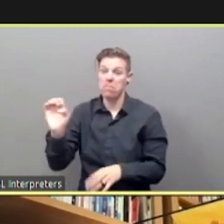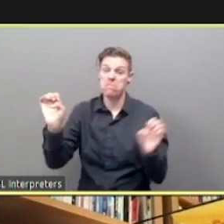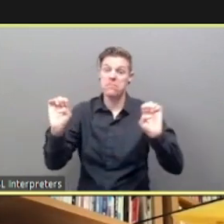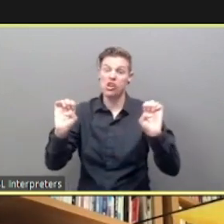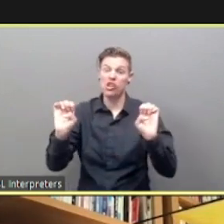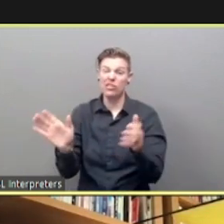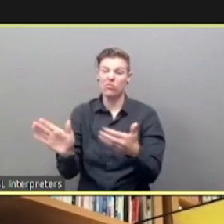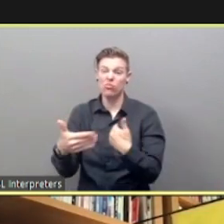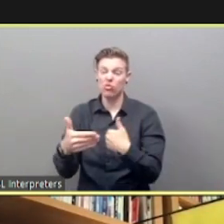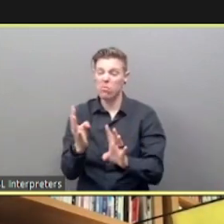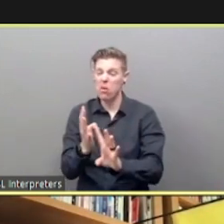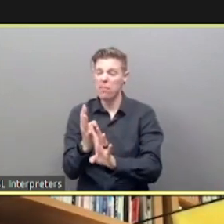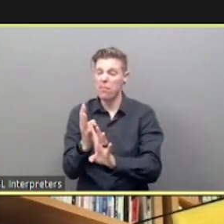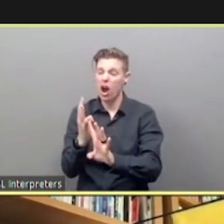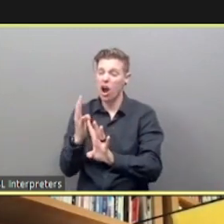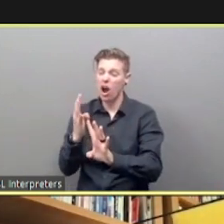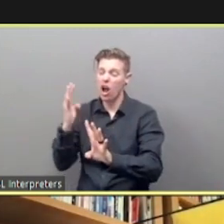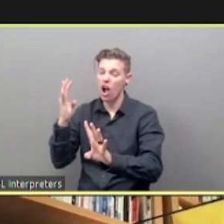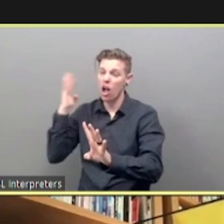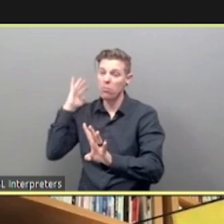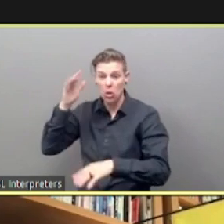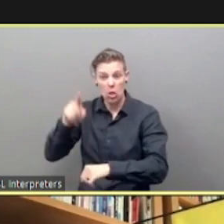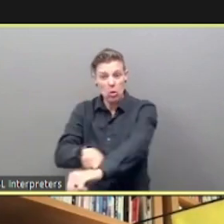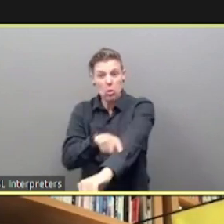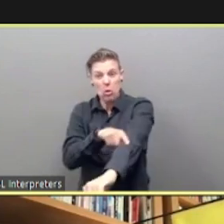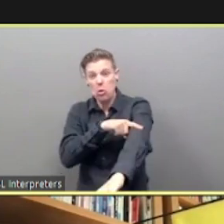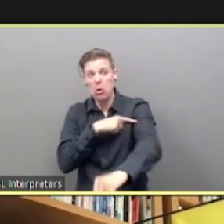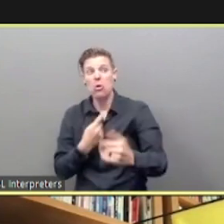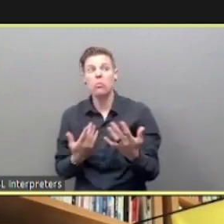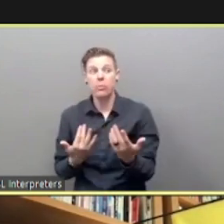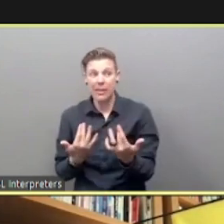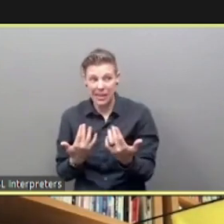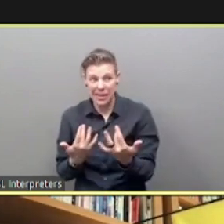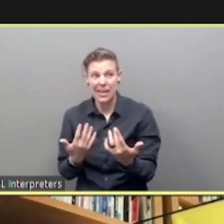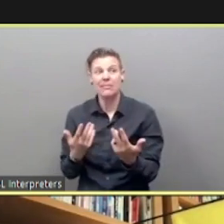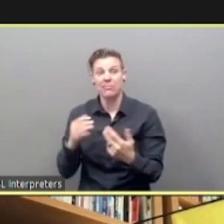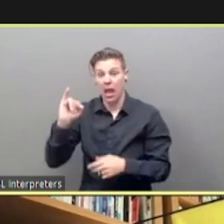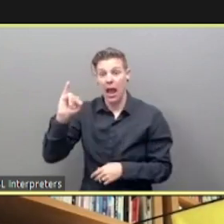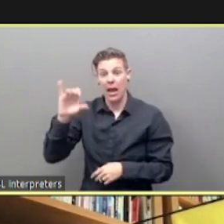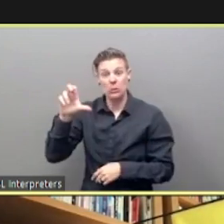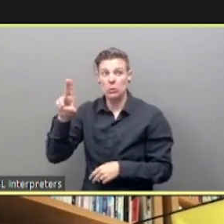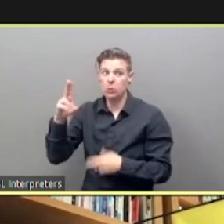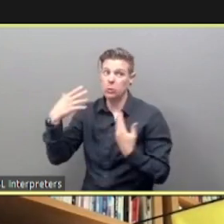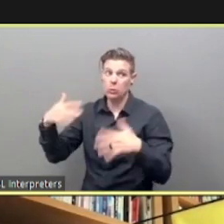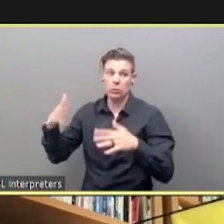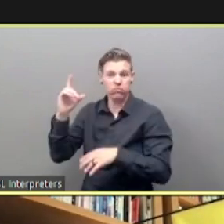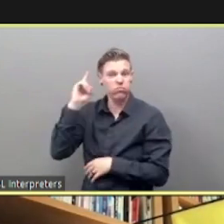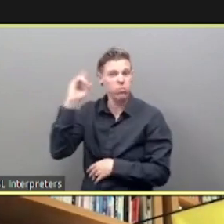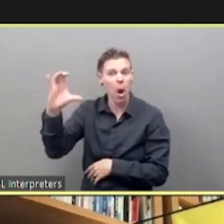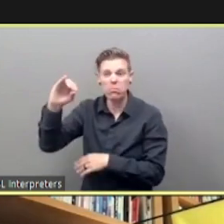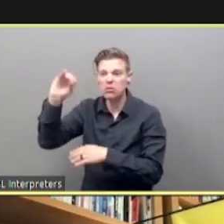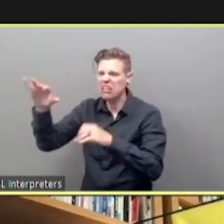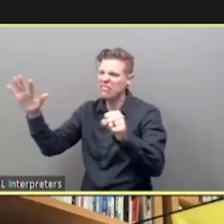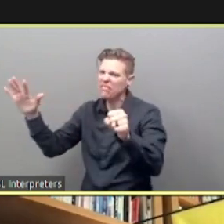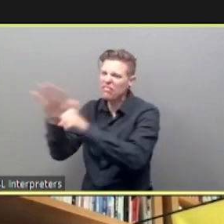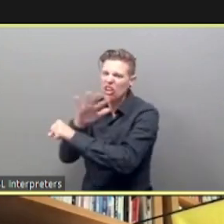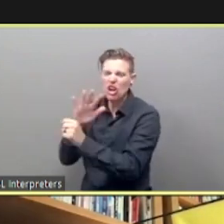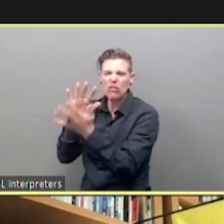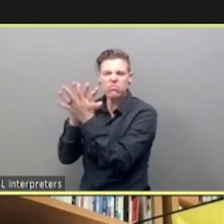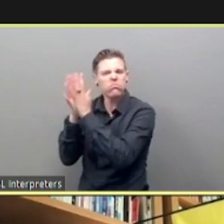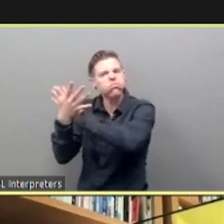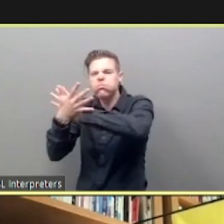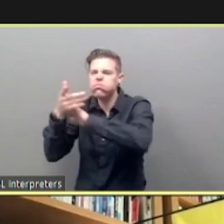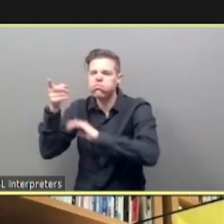Our ICUs have been greater than 100% utilization as a state for weeks and weeks now, probably 4 or